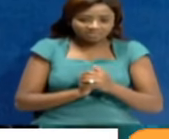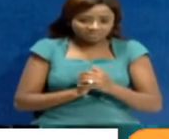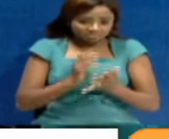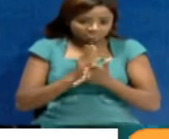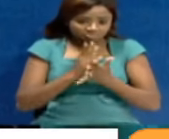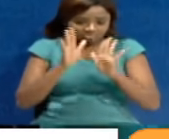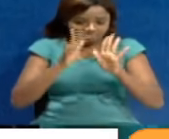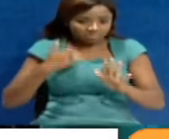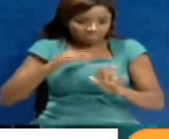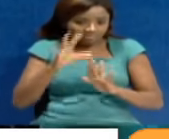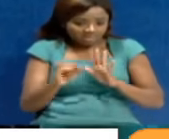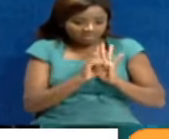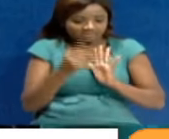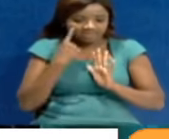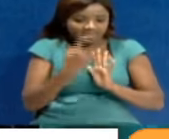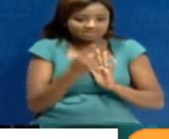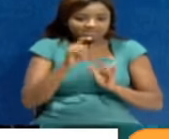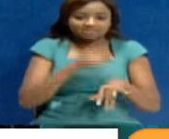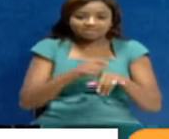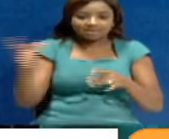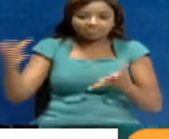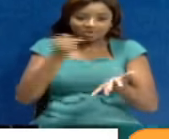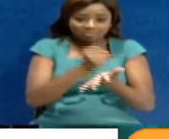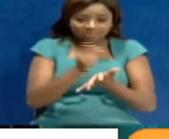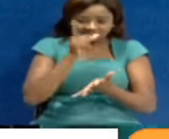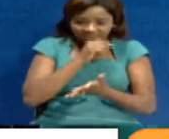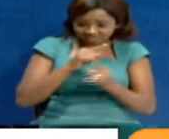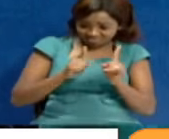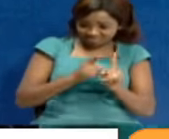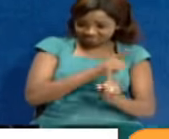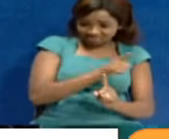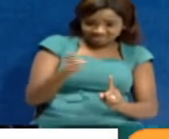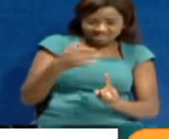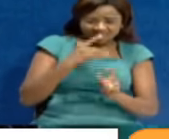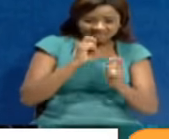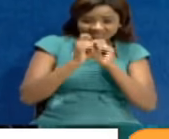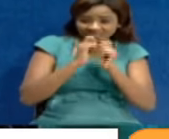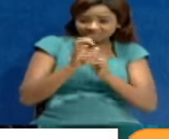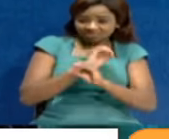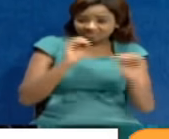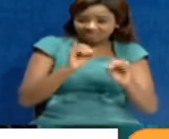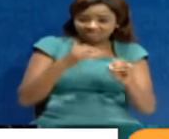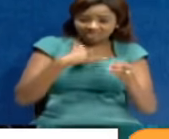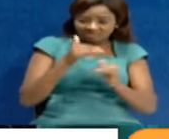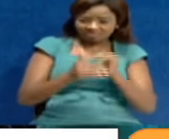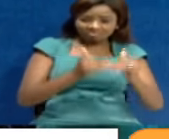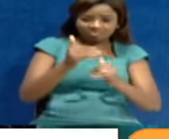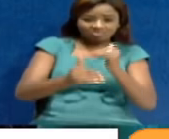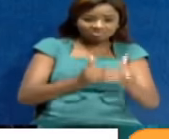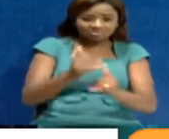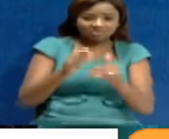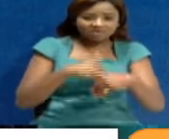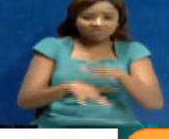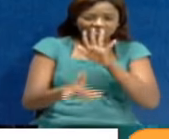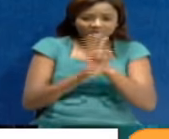to identify appointments that were done without adherence to procedural and substantive provisions of the law.